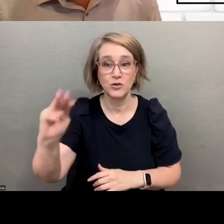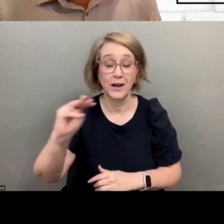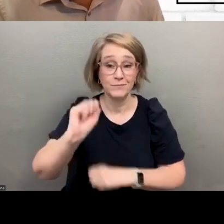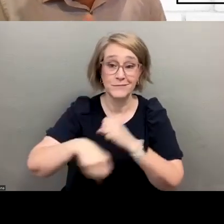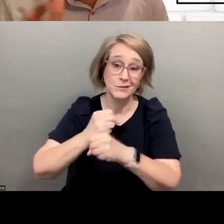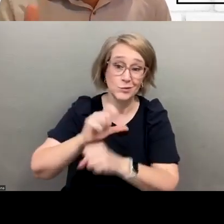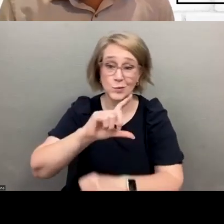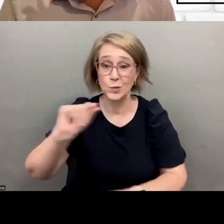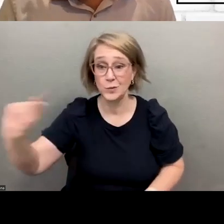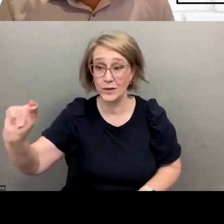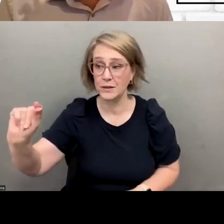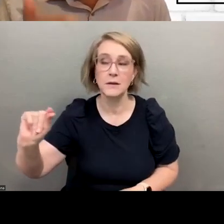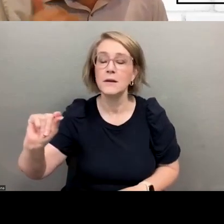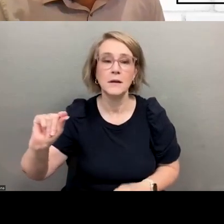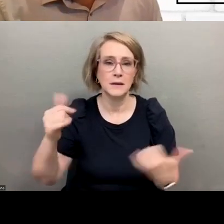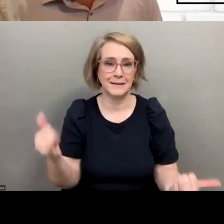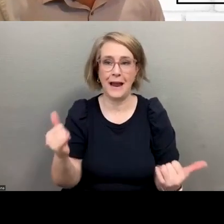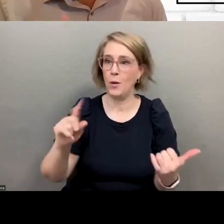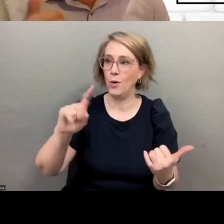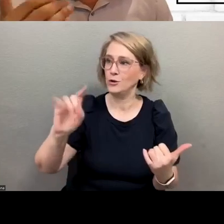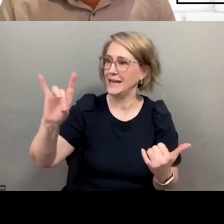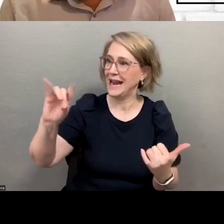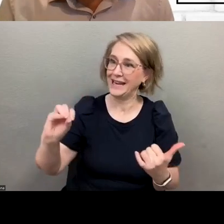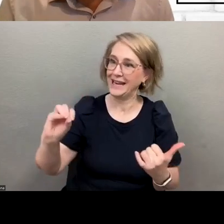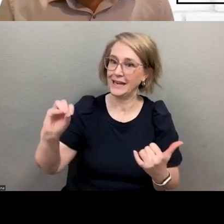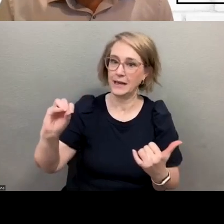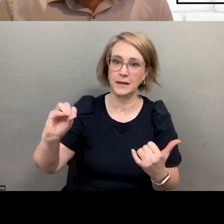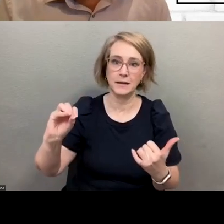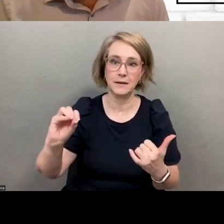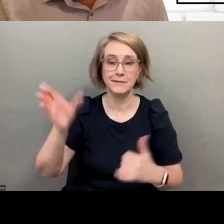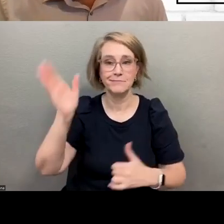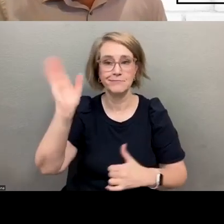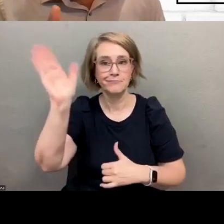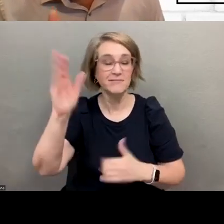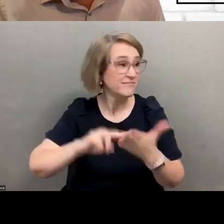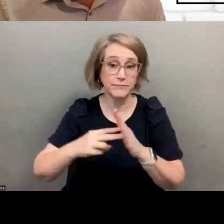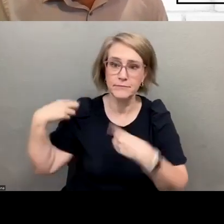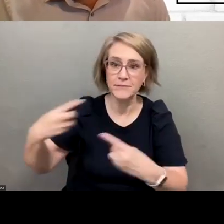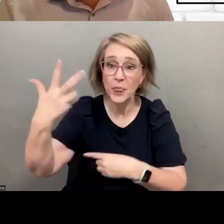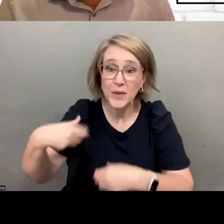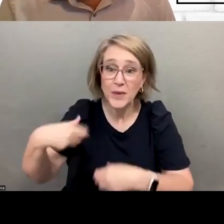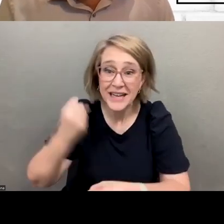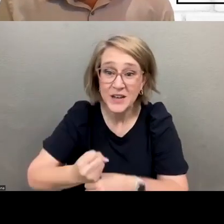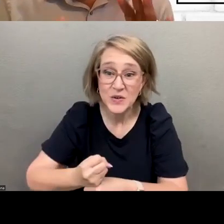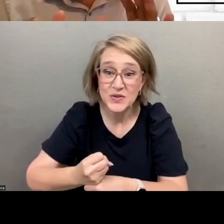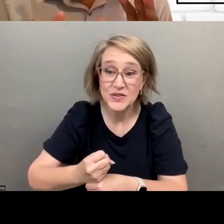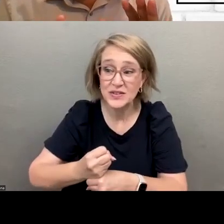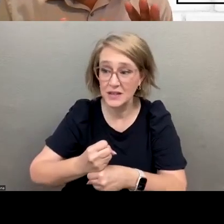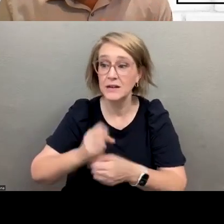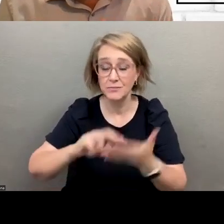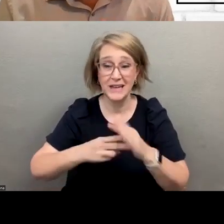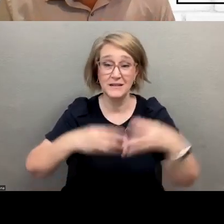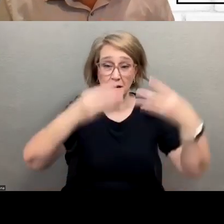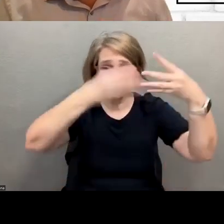at episode 180, you realize if you do the math, that it's been over 3 years that we've been doing these Crisis Jams, and we have